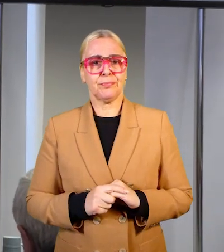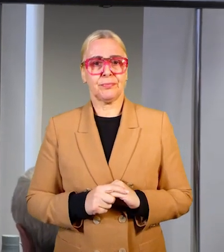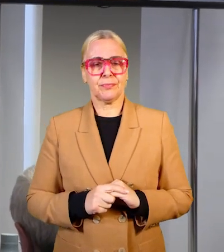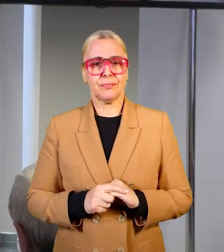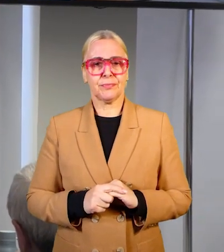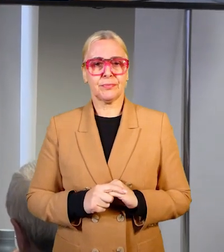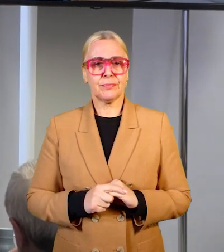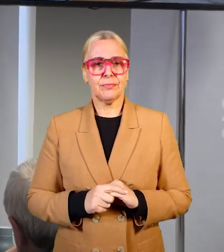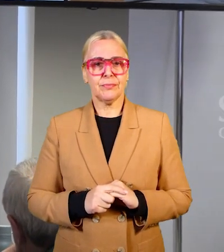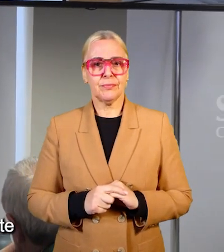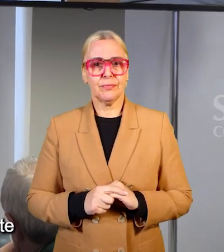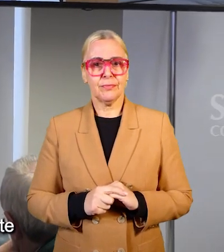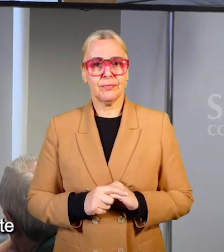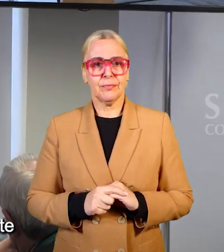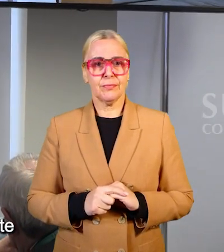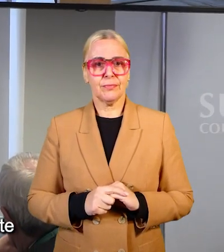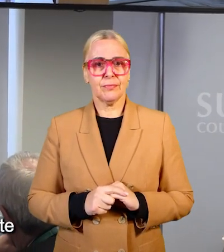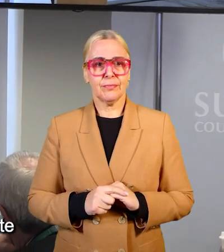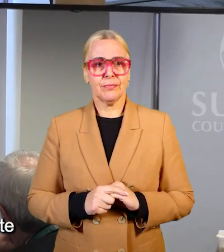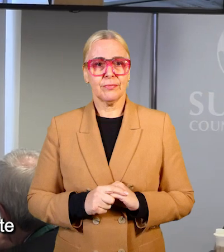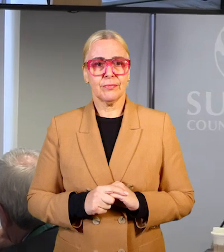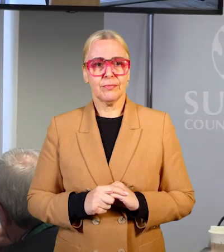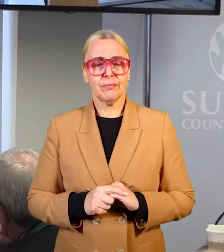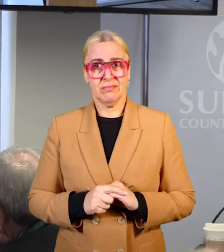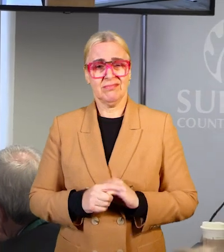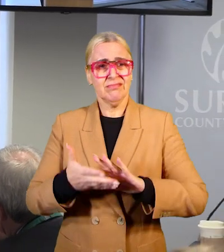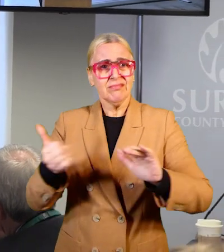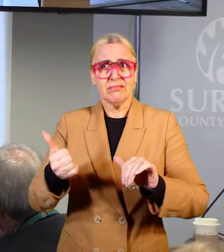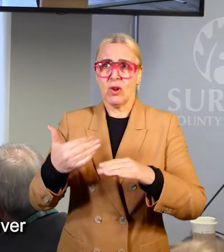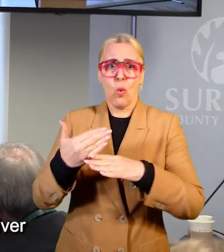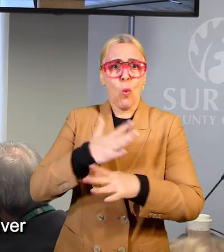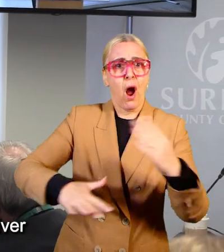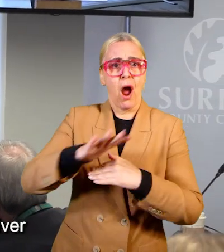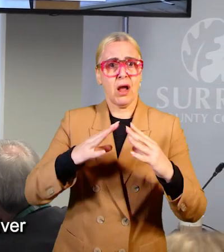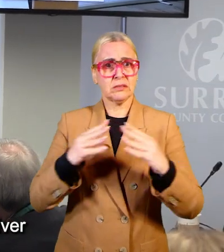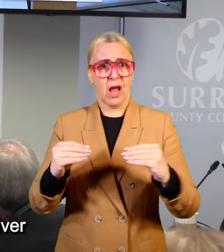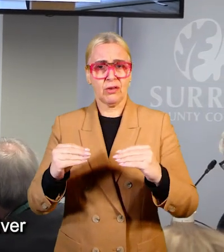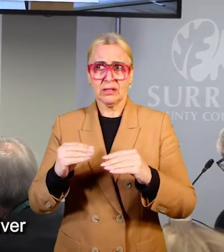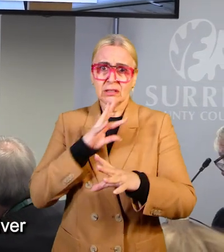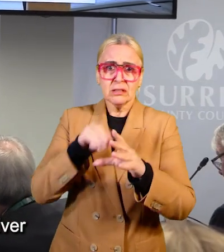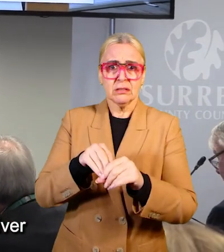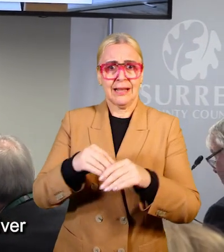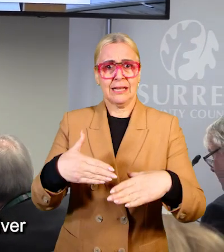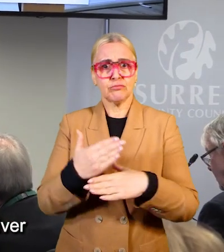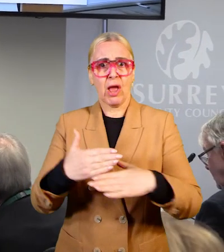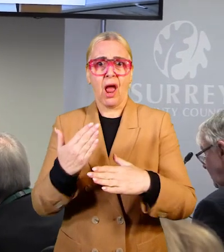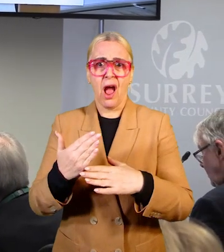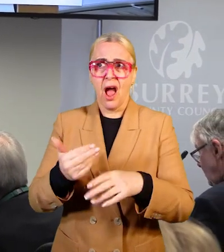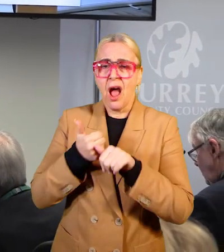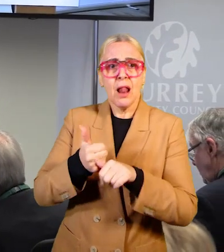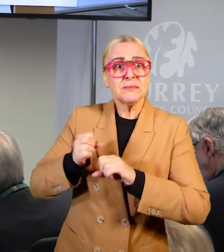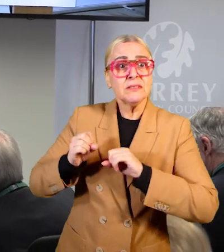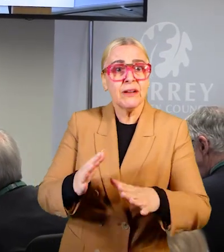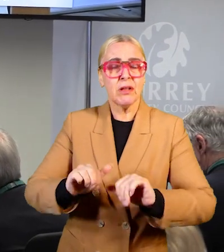healthier lives, processing Surrey's household waste and recycling, supporting businesses, helping to deliver a